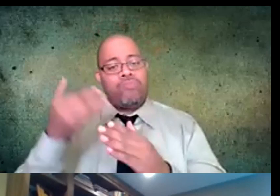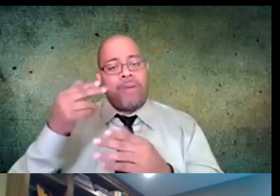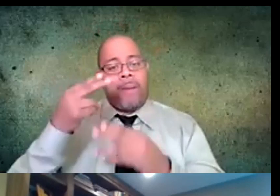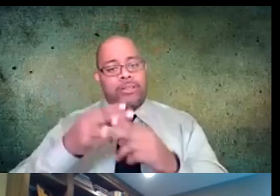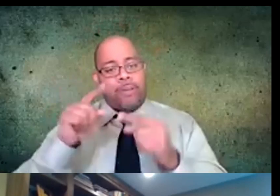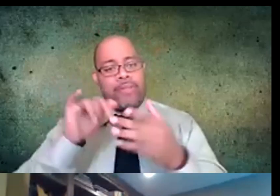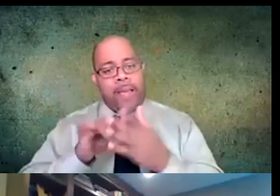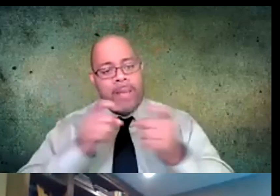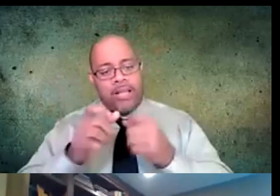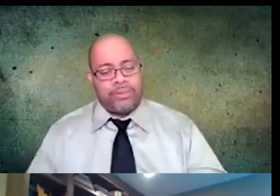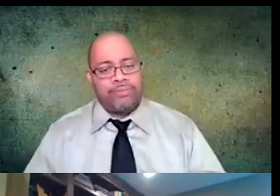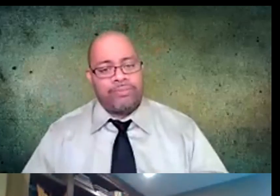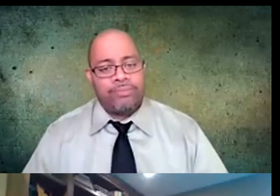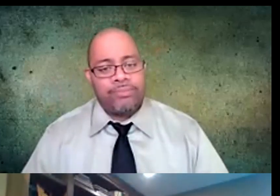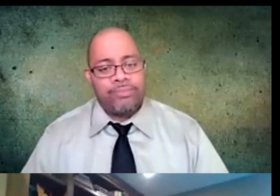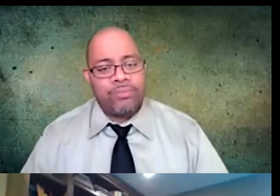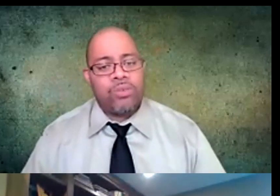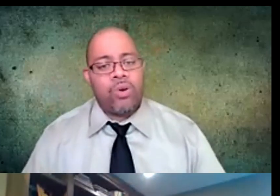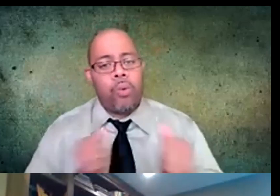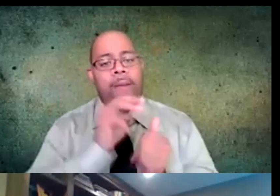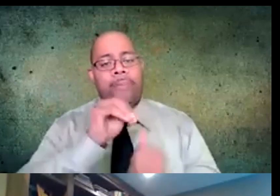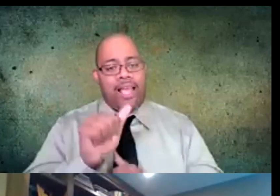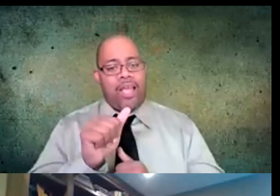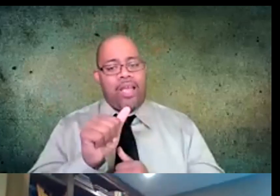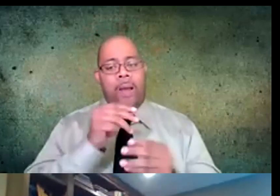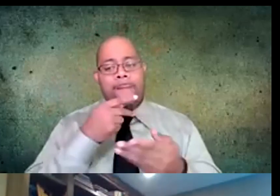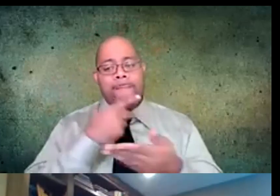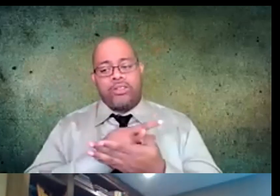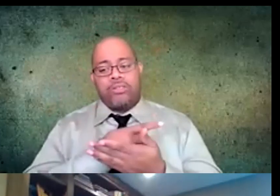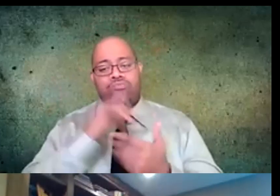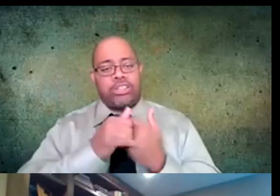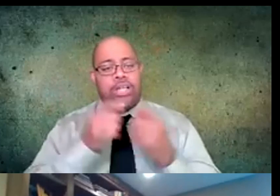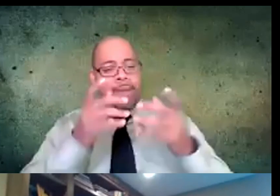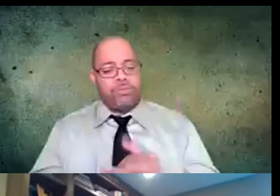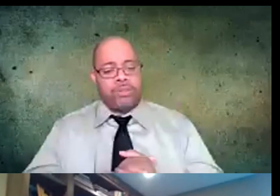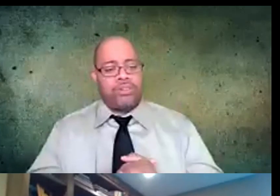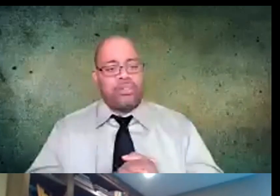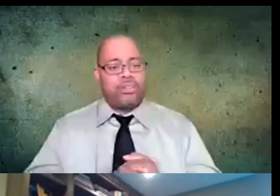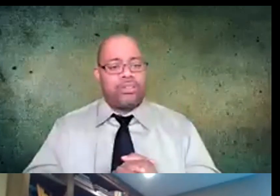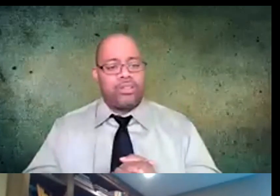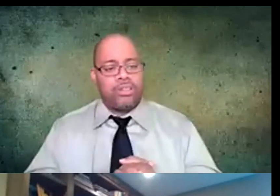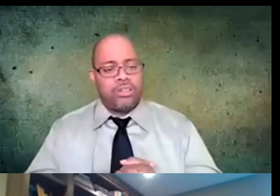about management, Yeah. would an MBA or master's in project management, in addition to PhD,